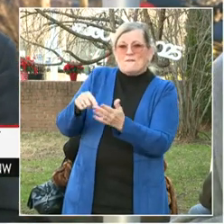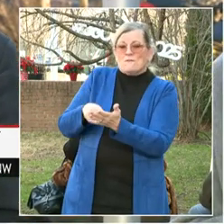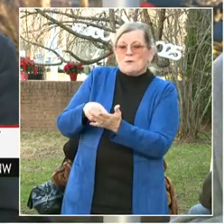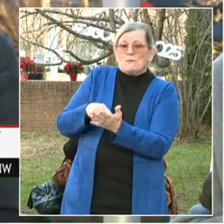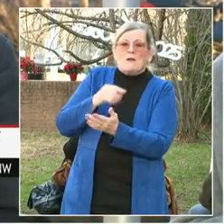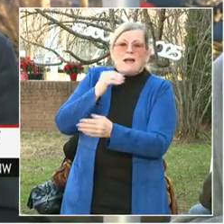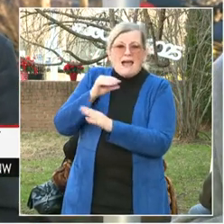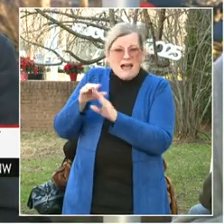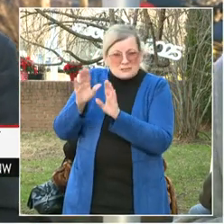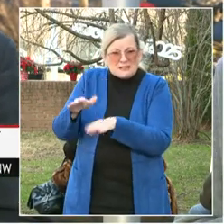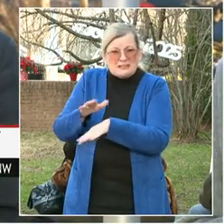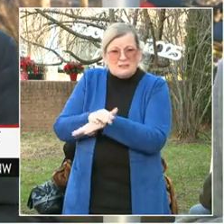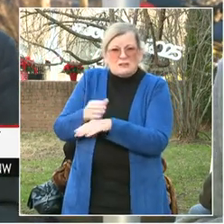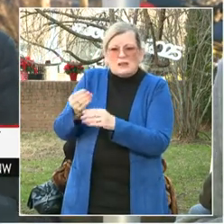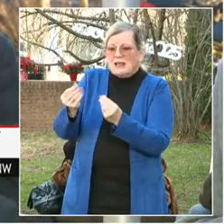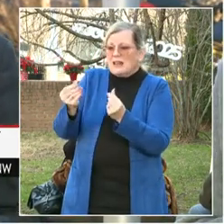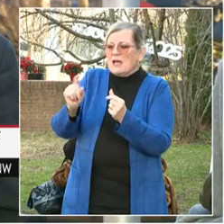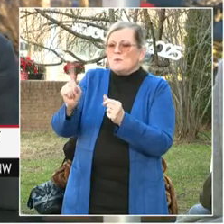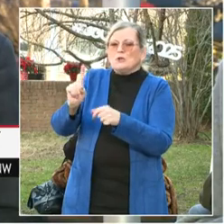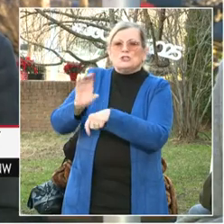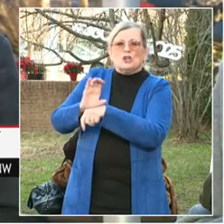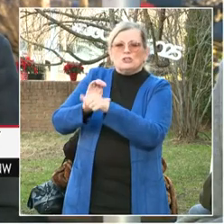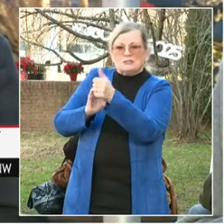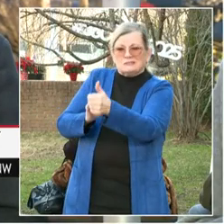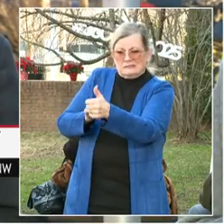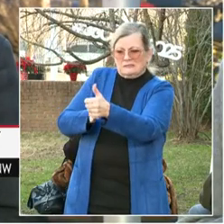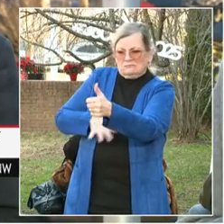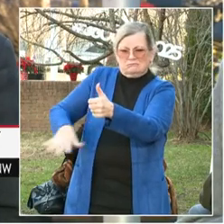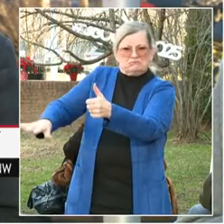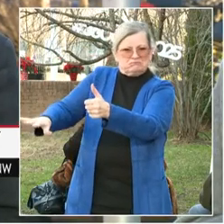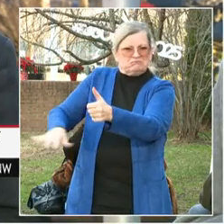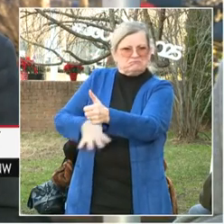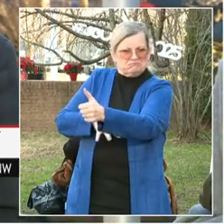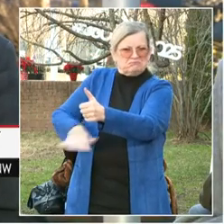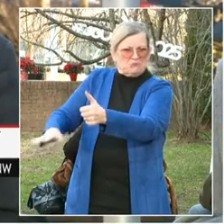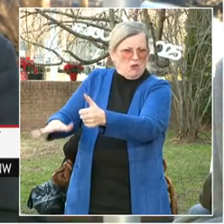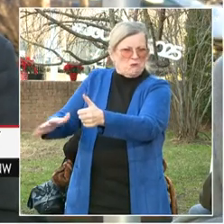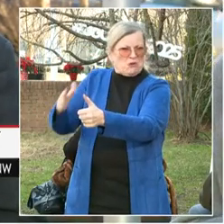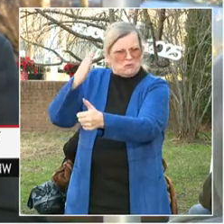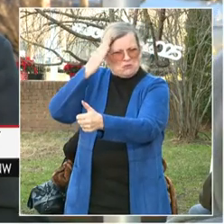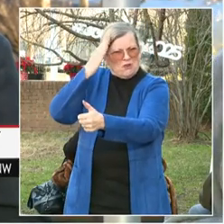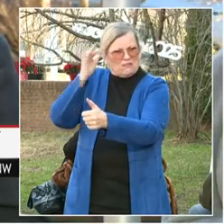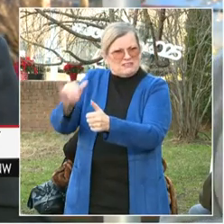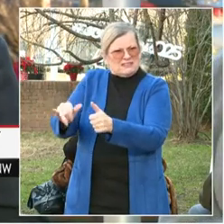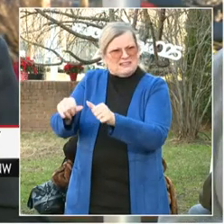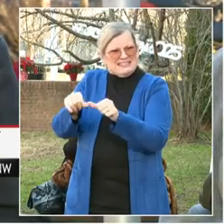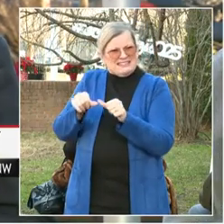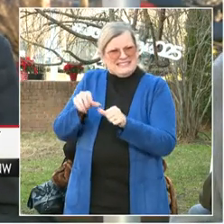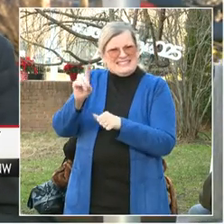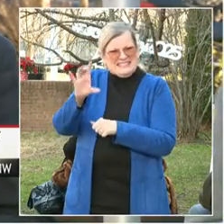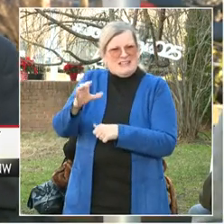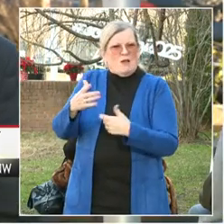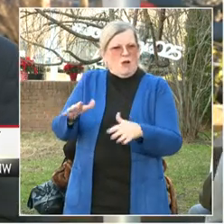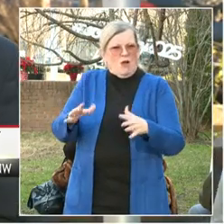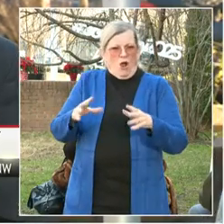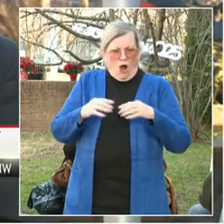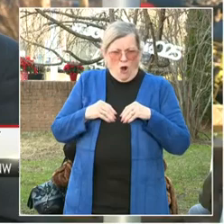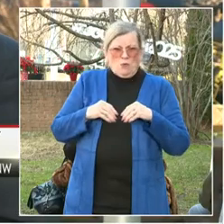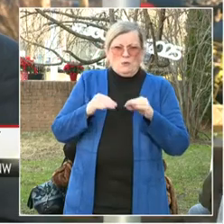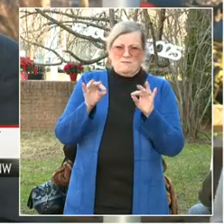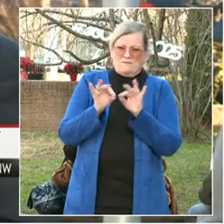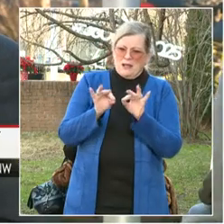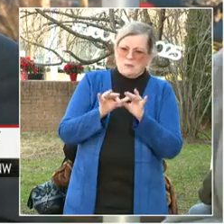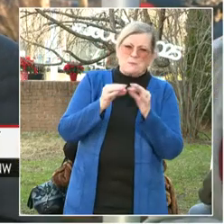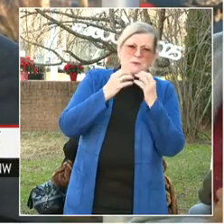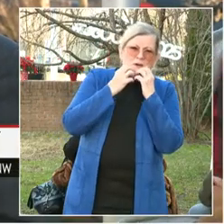talked about with Emory, there are any number of churches around the city that have valuable land, and it directly aligns with